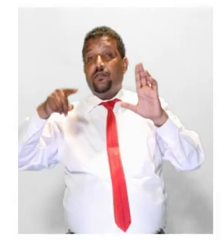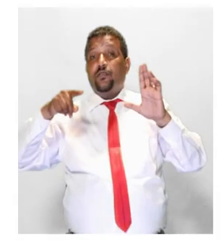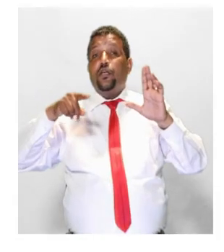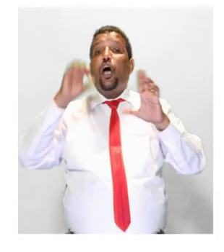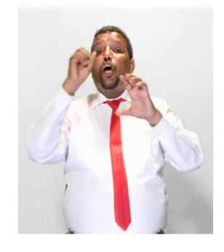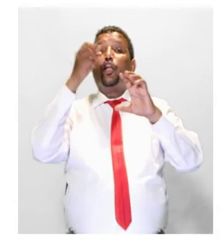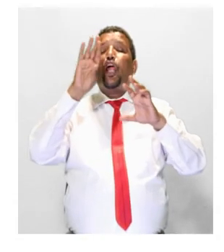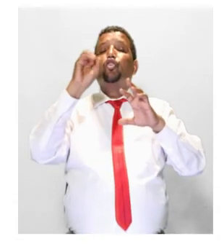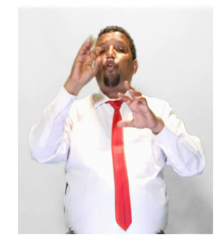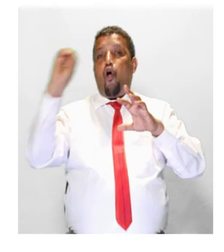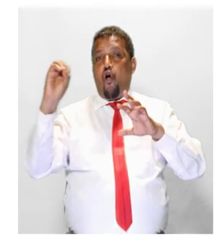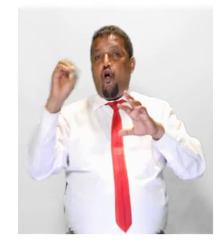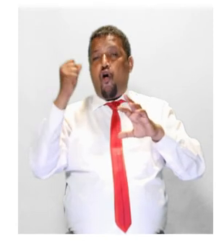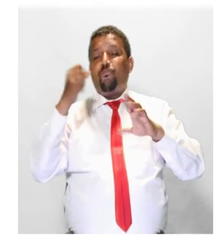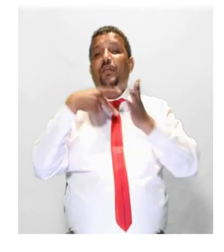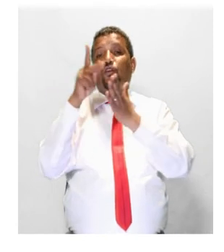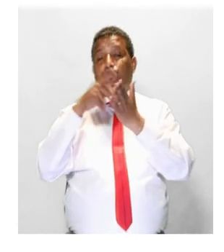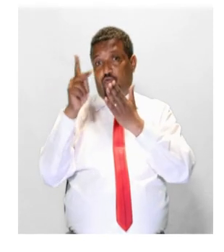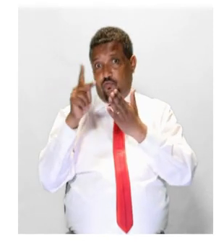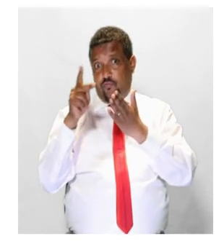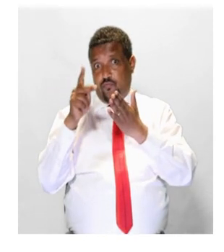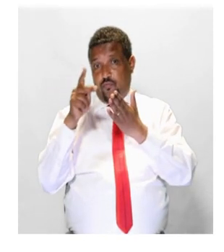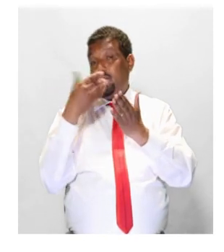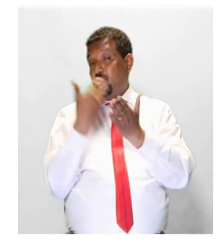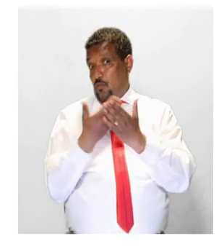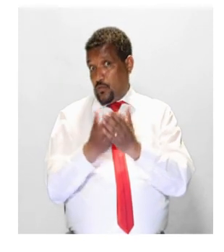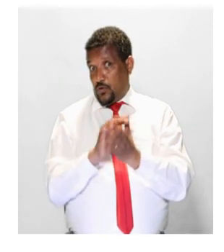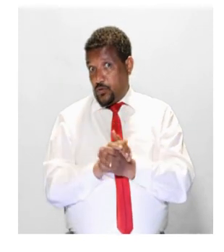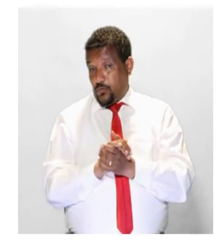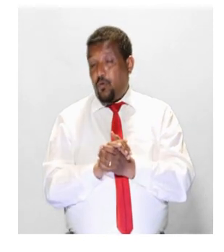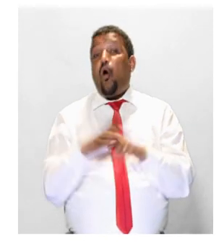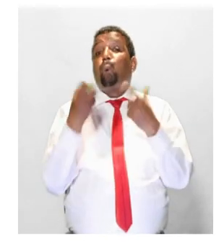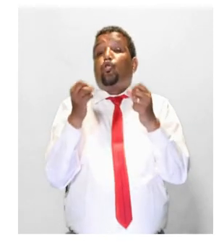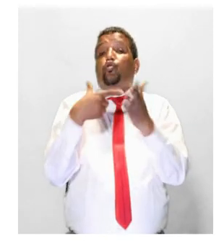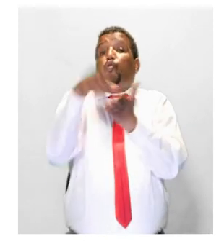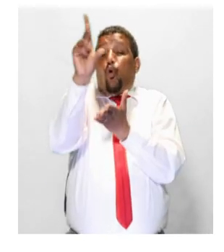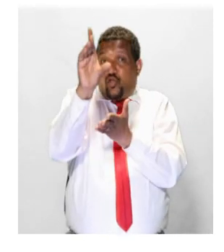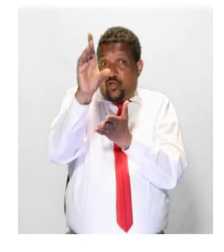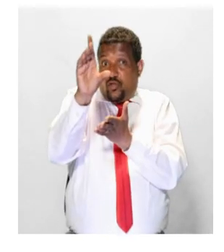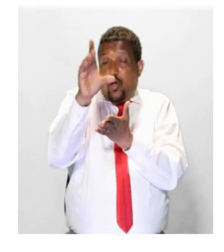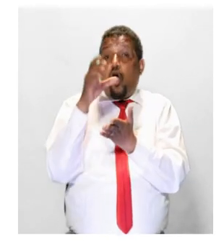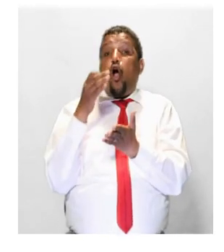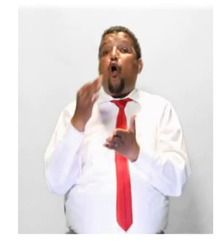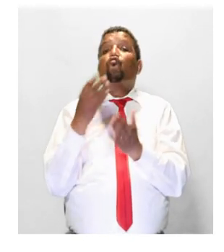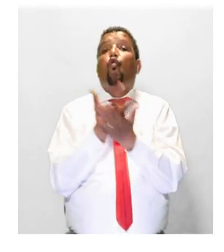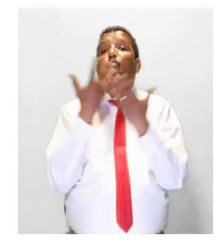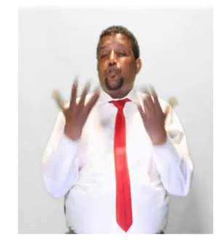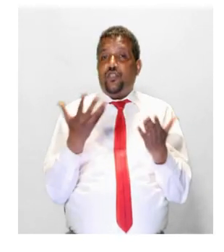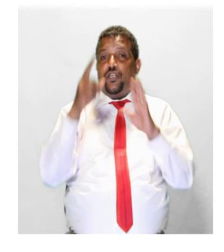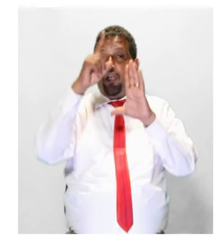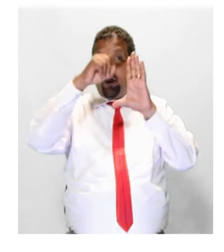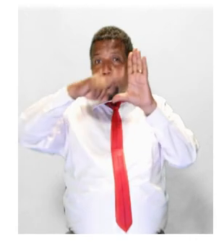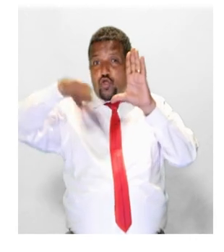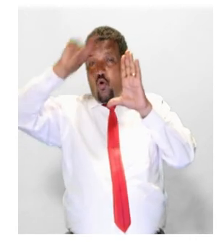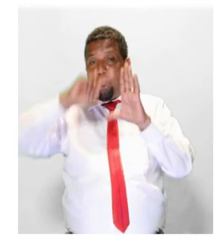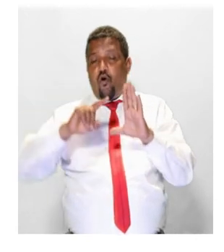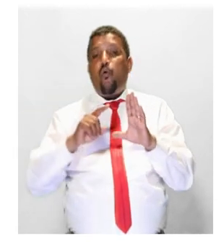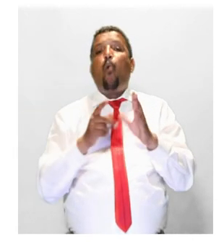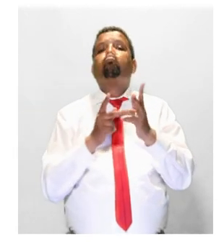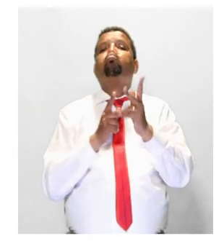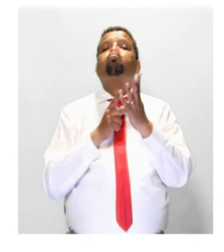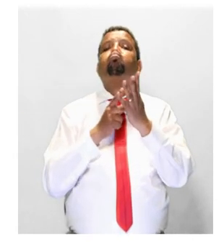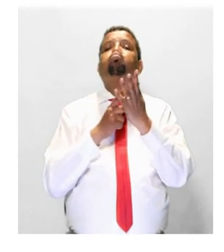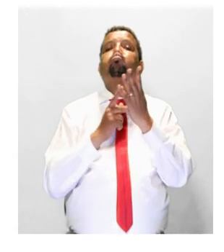goods. From unit one lesson, the opportunity cost of a commodity is the slope of the production